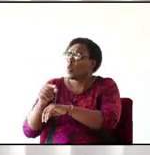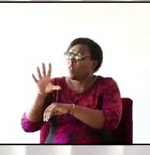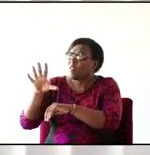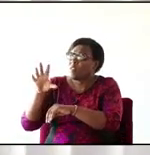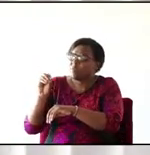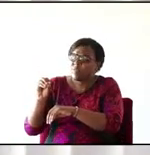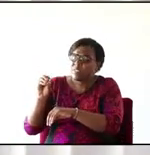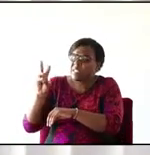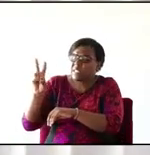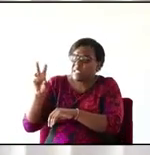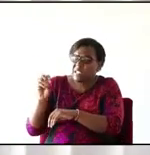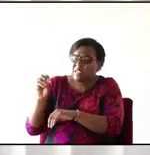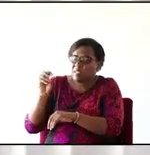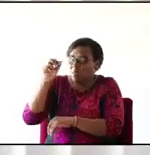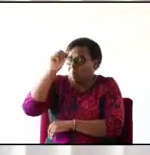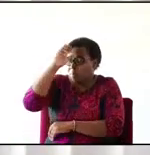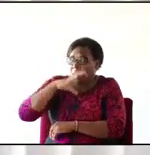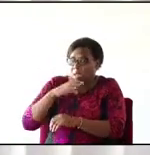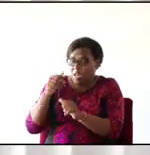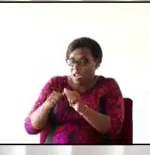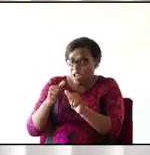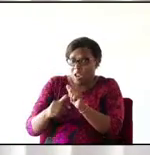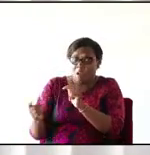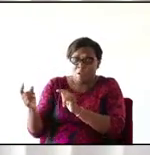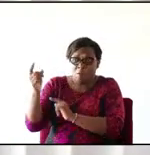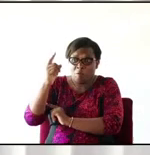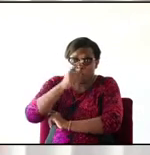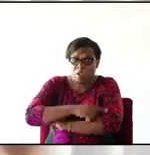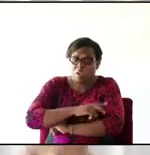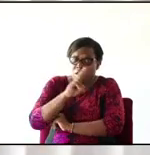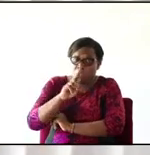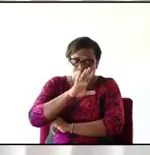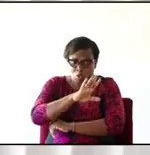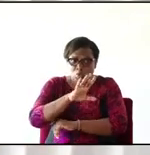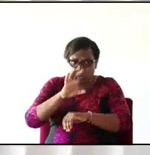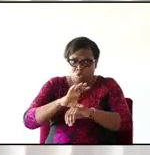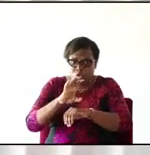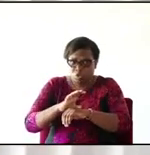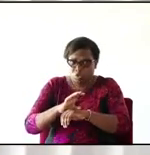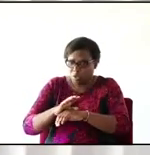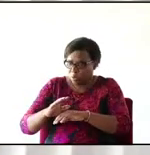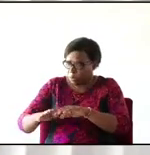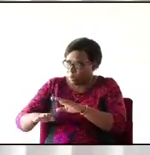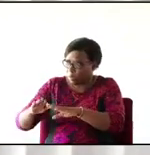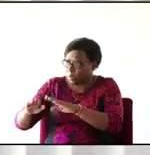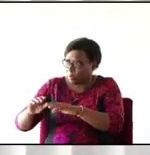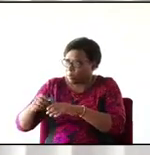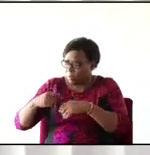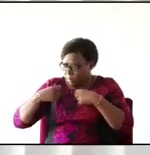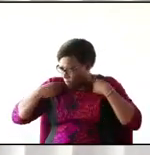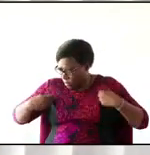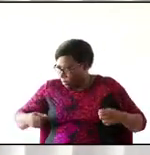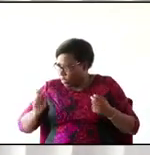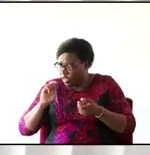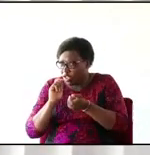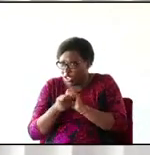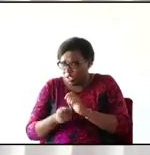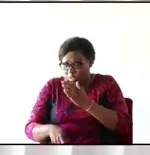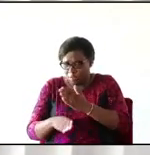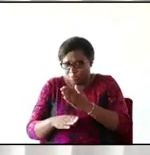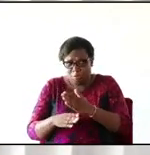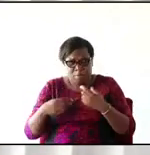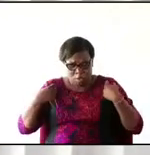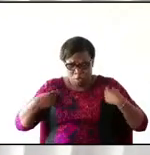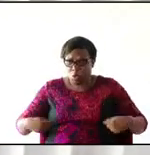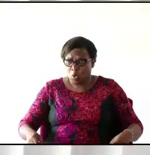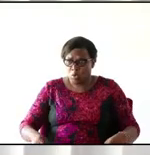60 men. Every day, they use your church steps to change their outfit. Here is